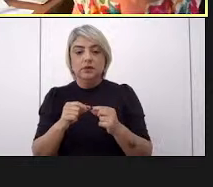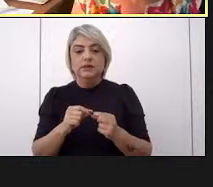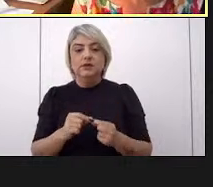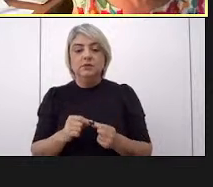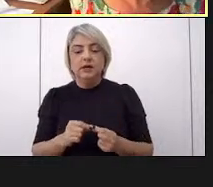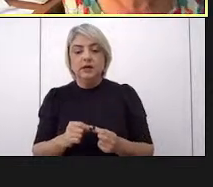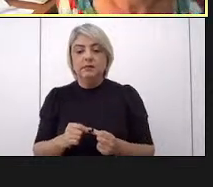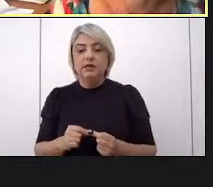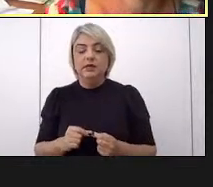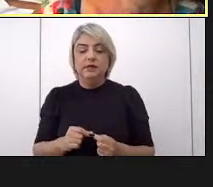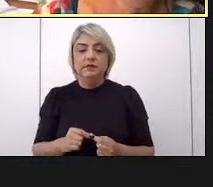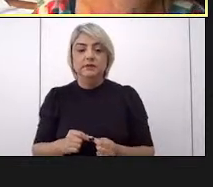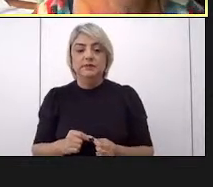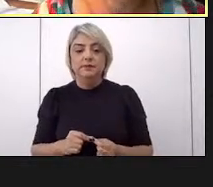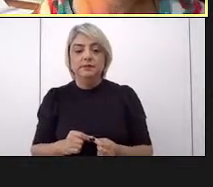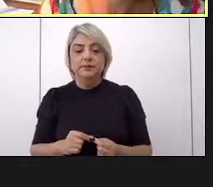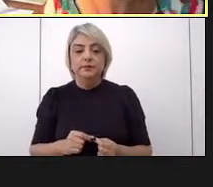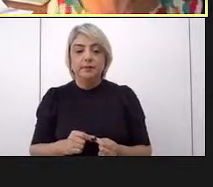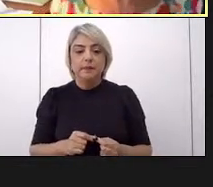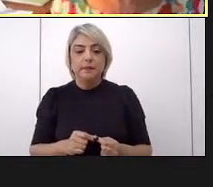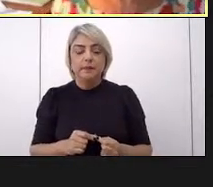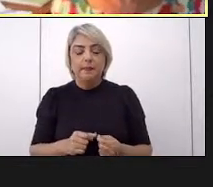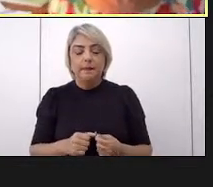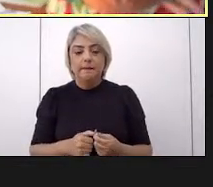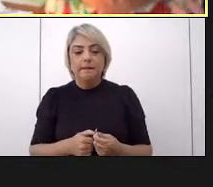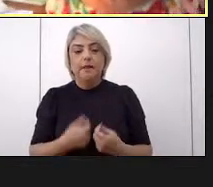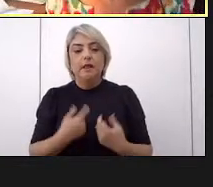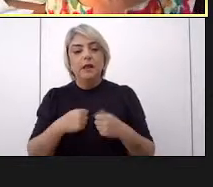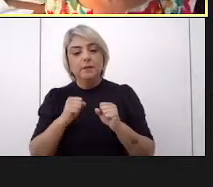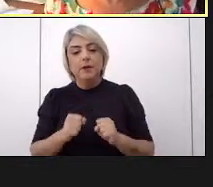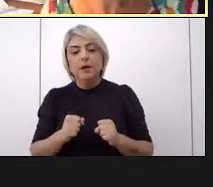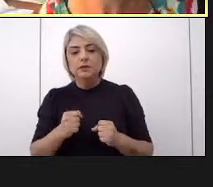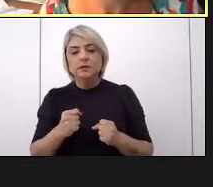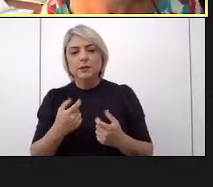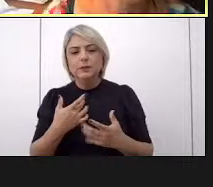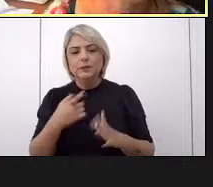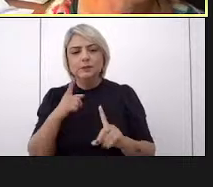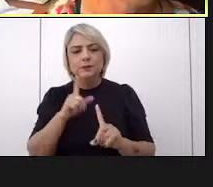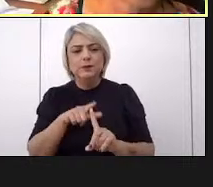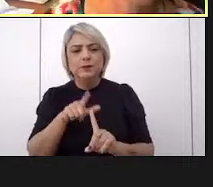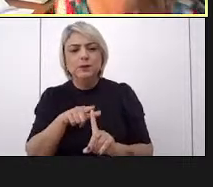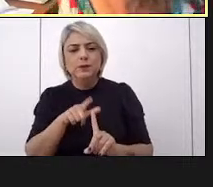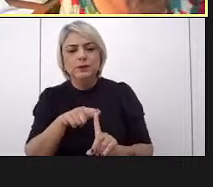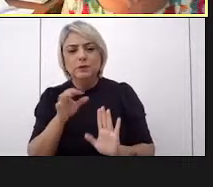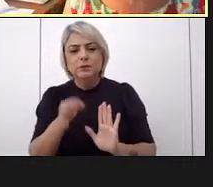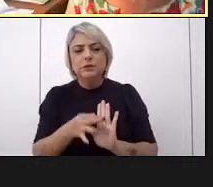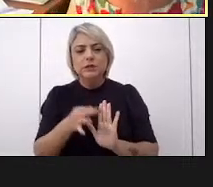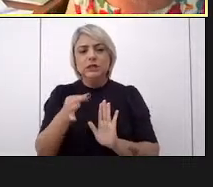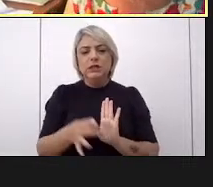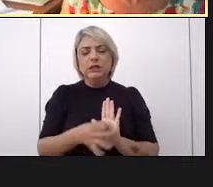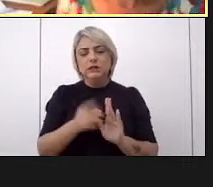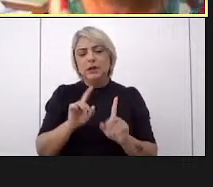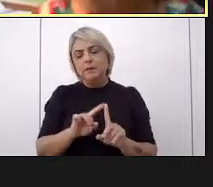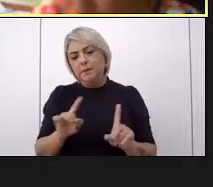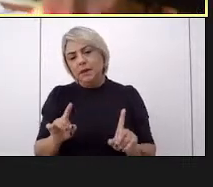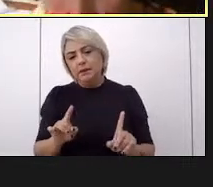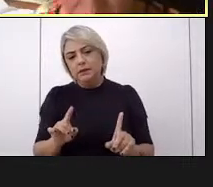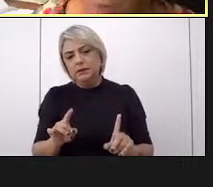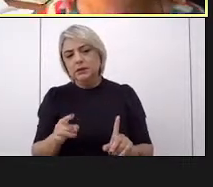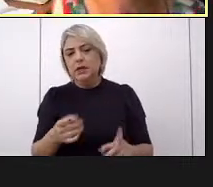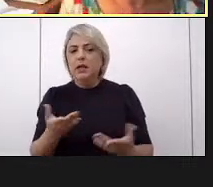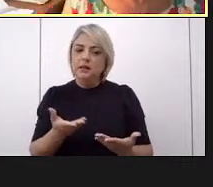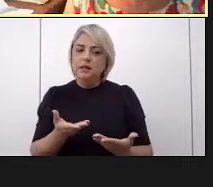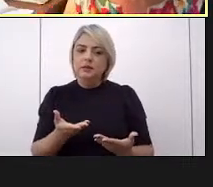critique, as we say, by hegemonic actors. So this is what I wanted to say about the global field.